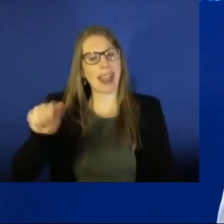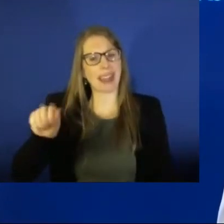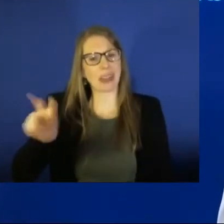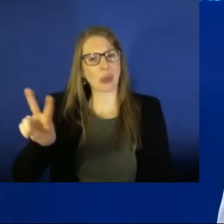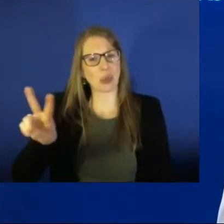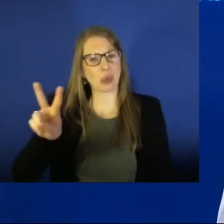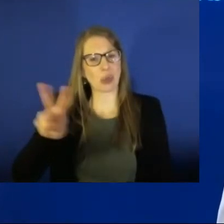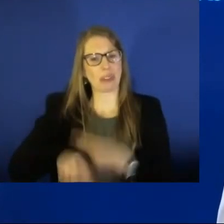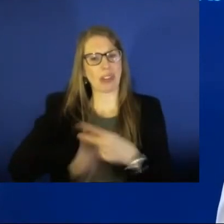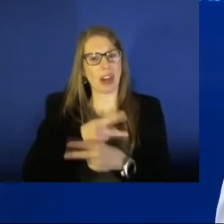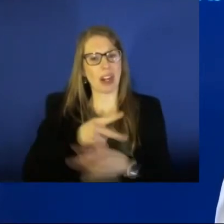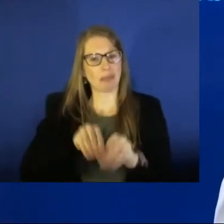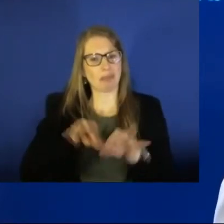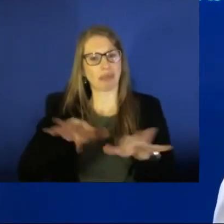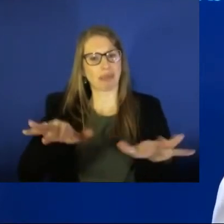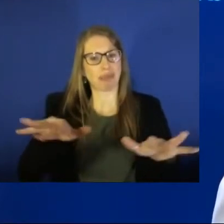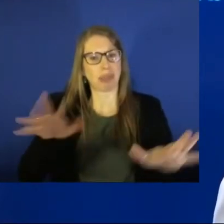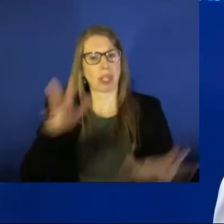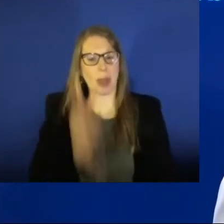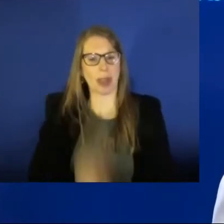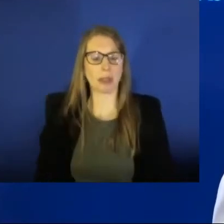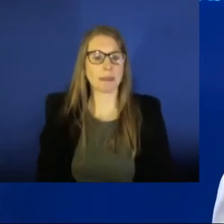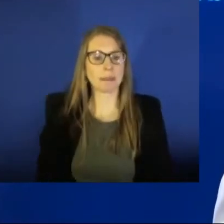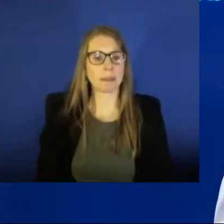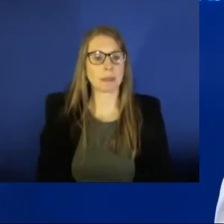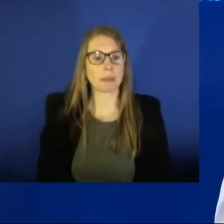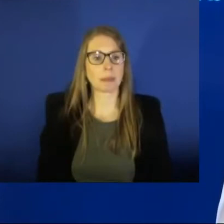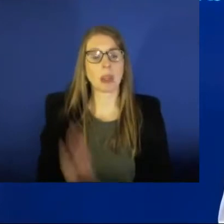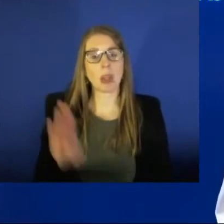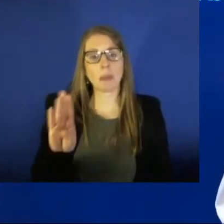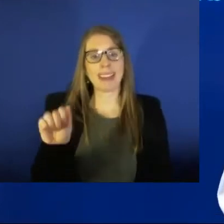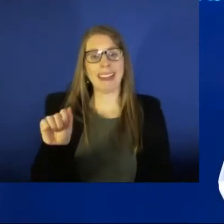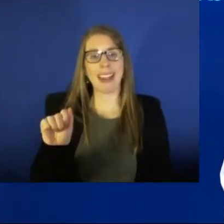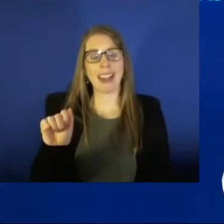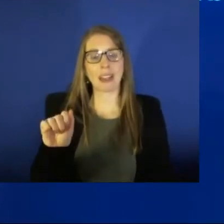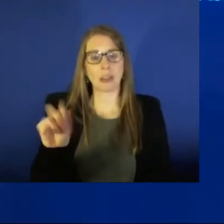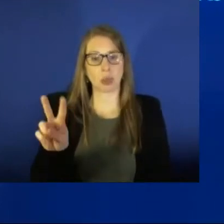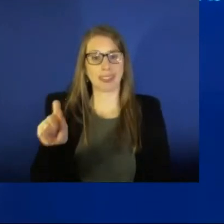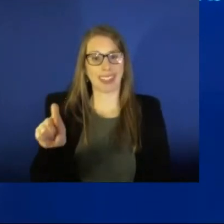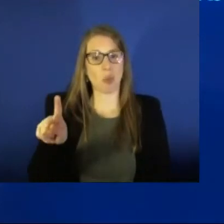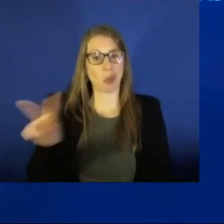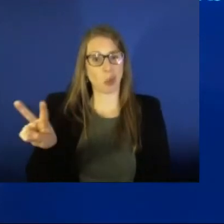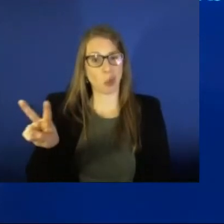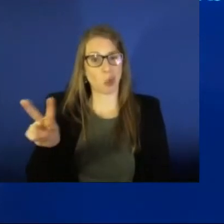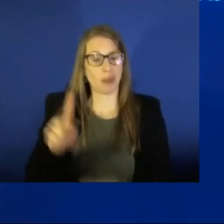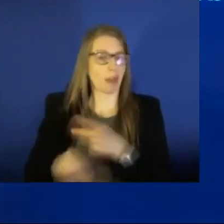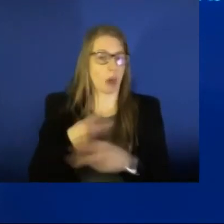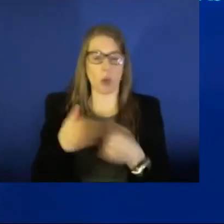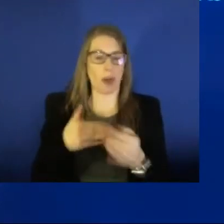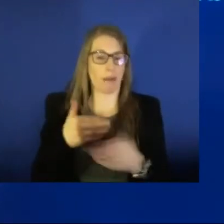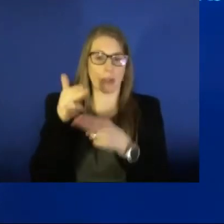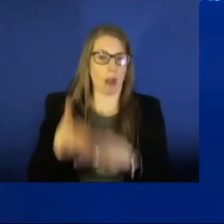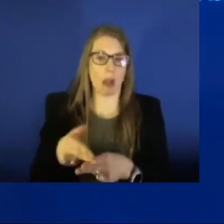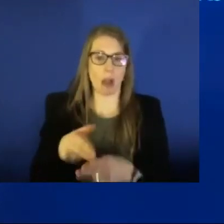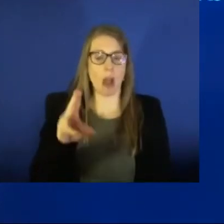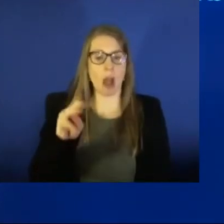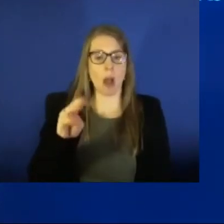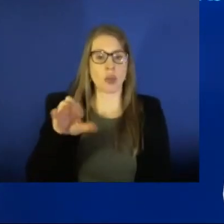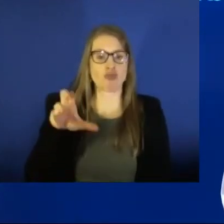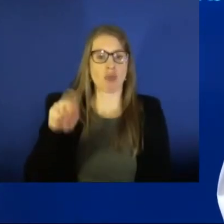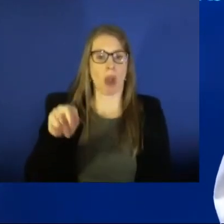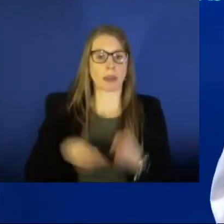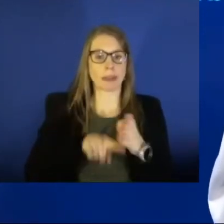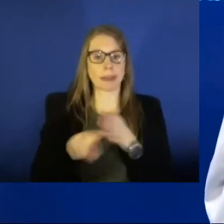with our BA2.12 variant and whatever we're going to end up calling that, the Omicron subvariant. So I think